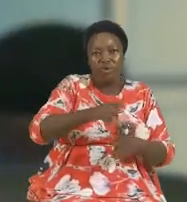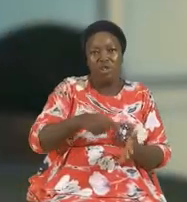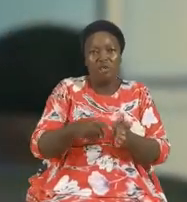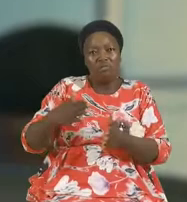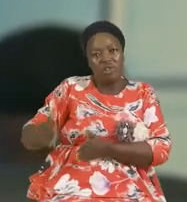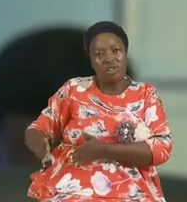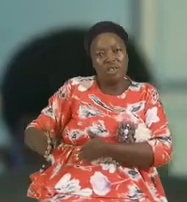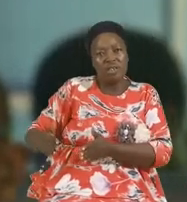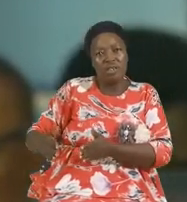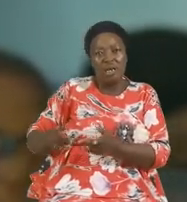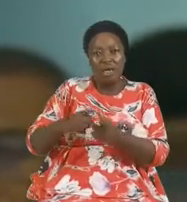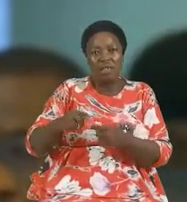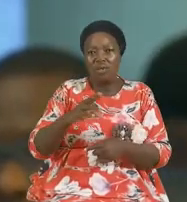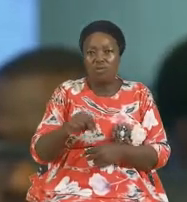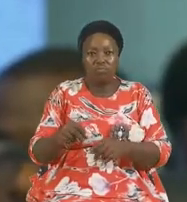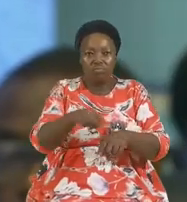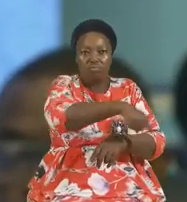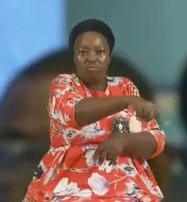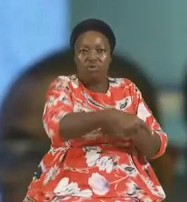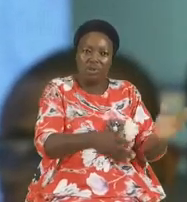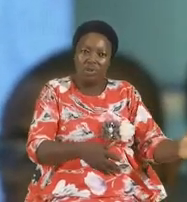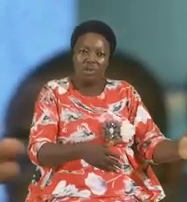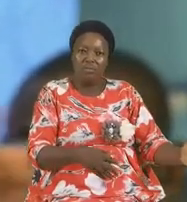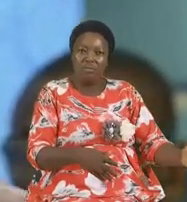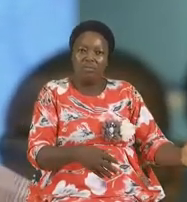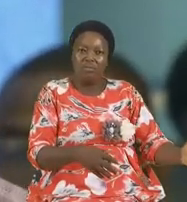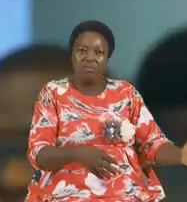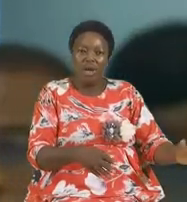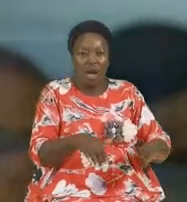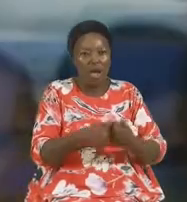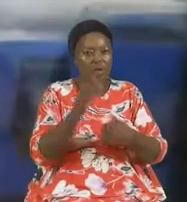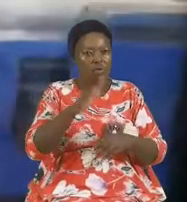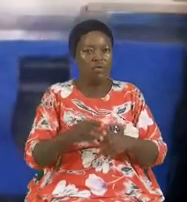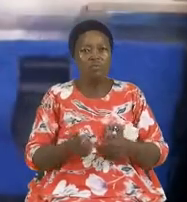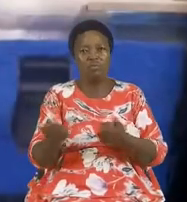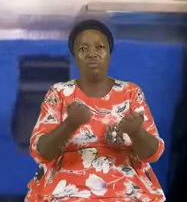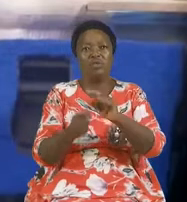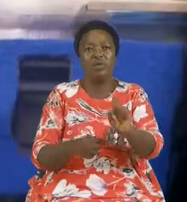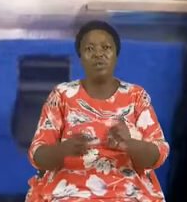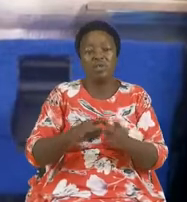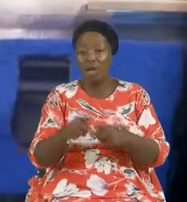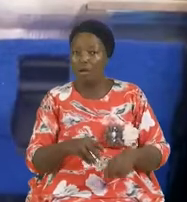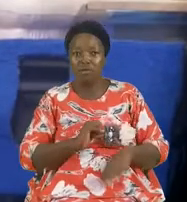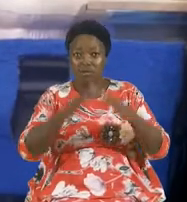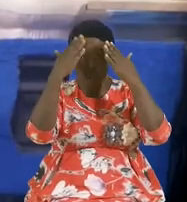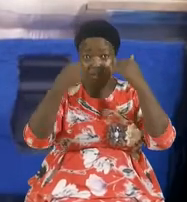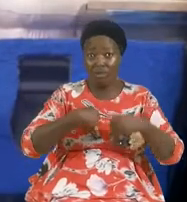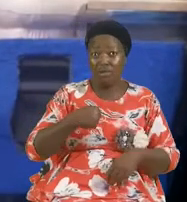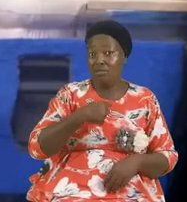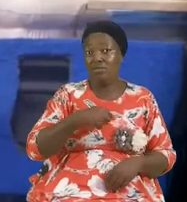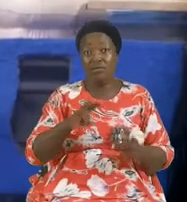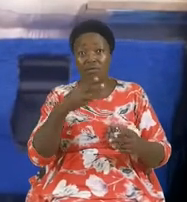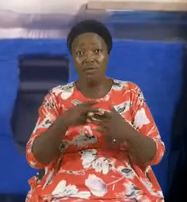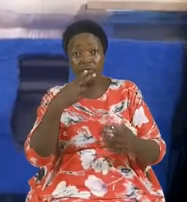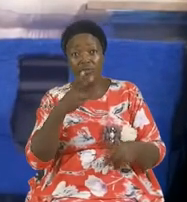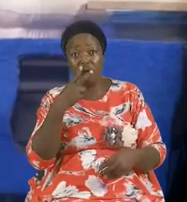a ditch on this side, and then there's no ditch over here, how will you